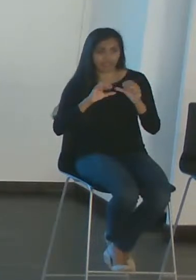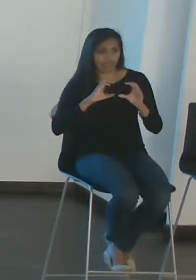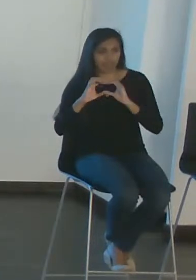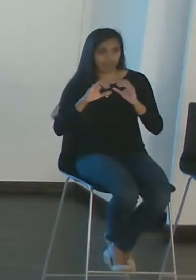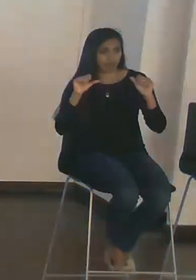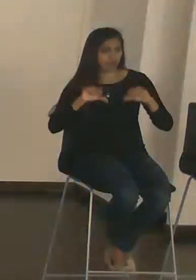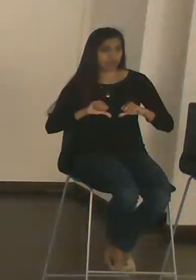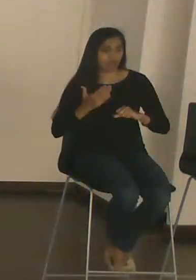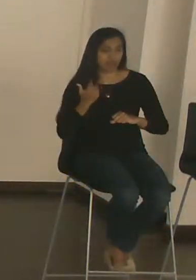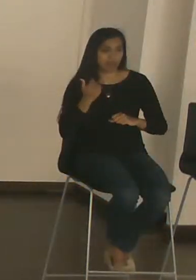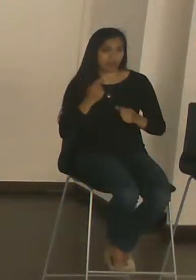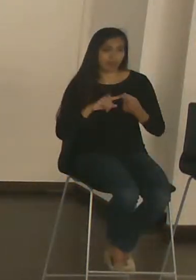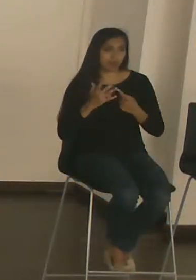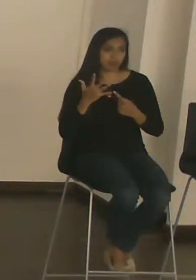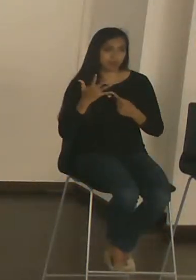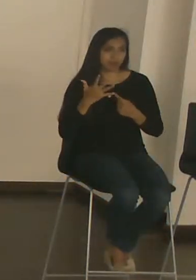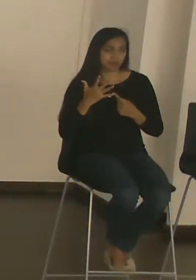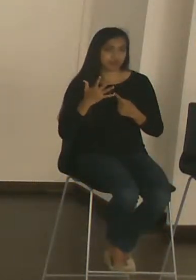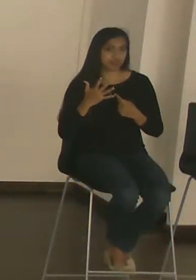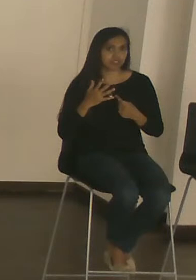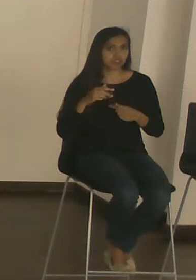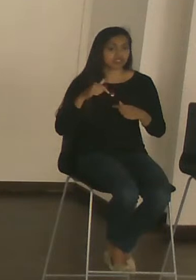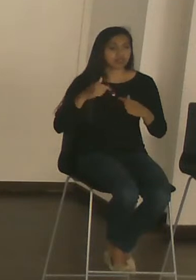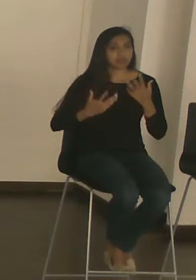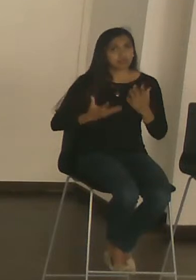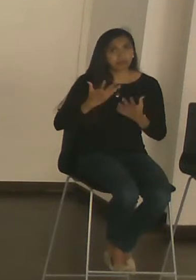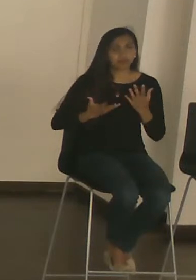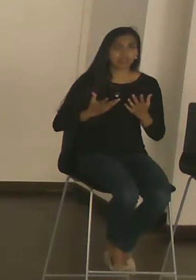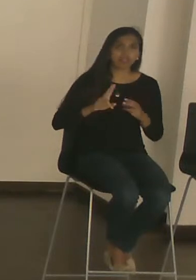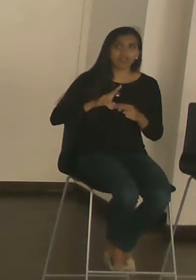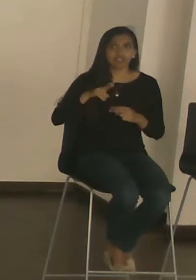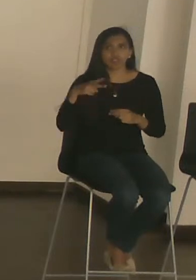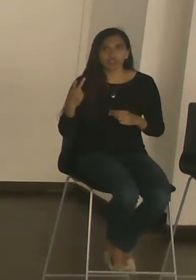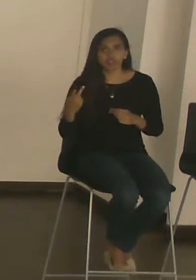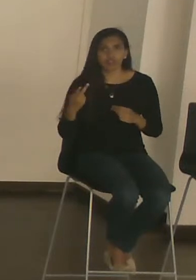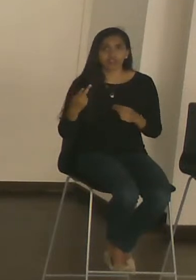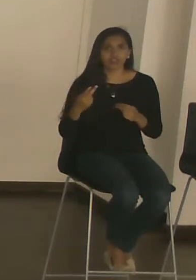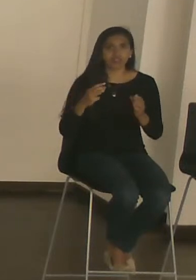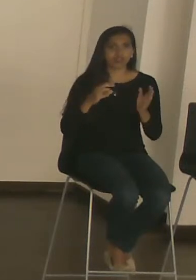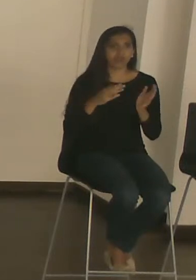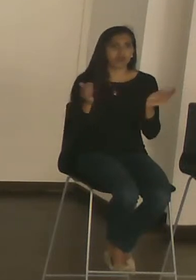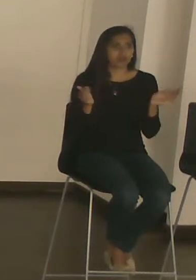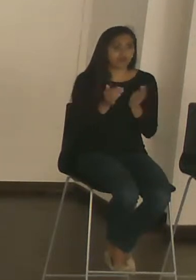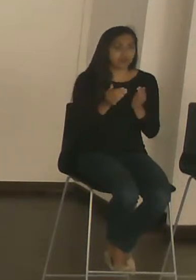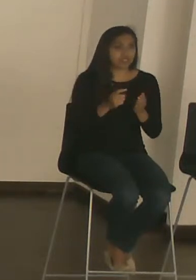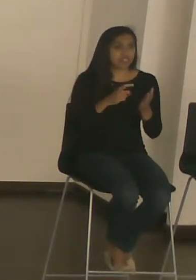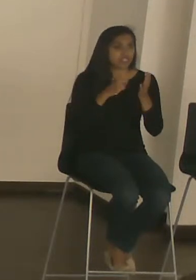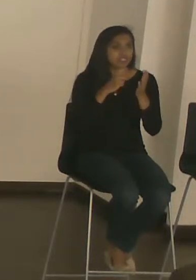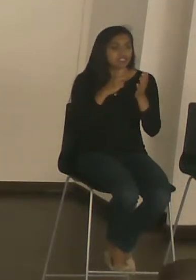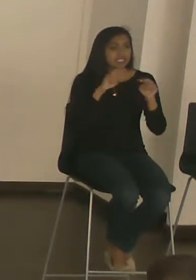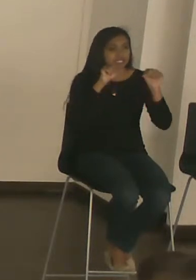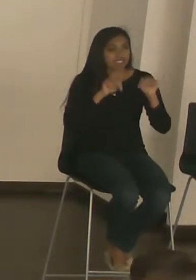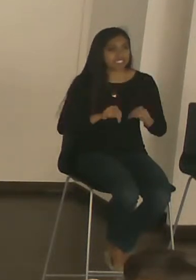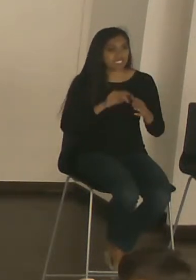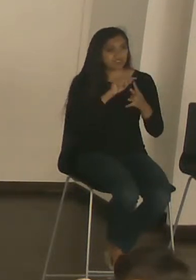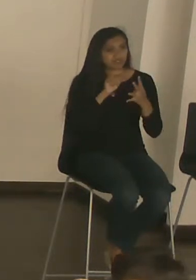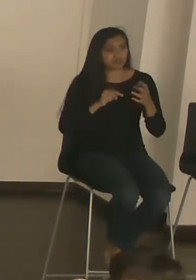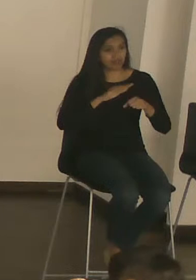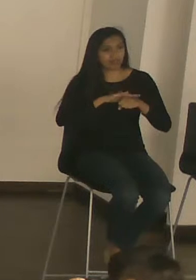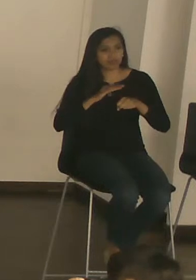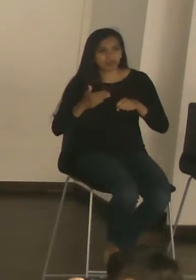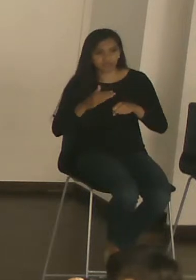academic format or, something, right? So then it's also like saying, okay, that medium requires a certain space for experience also.